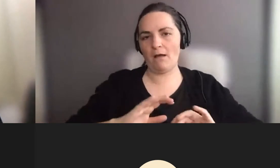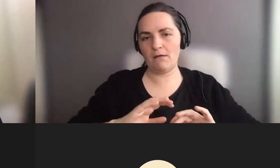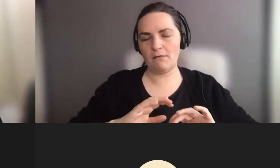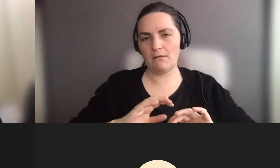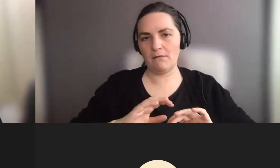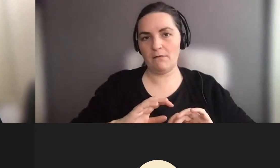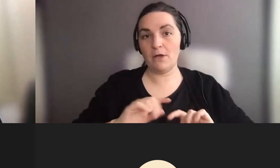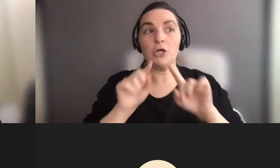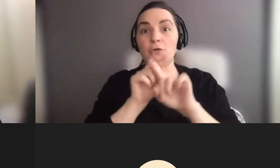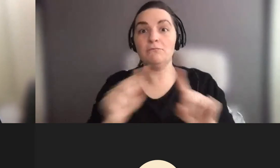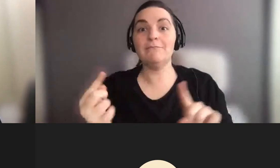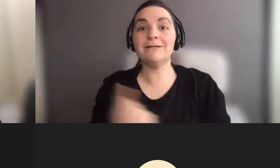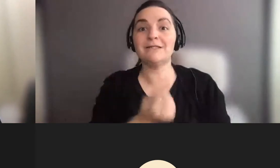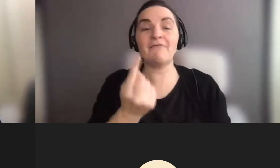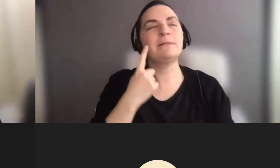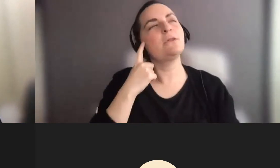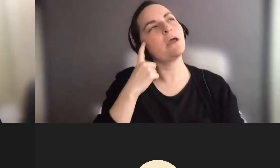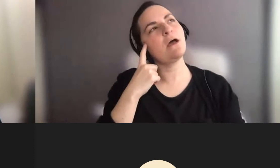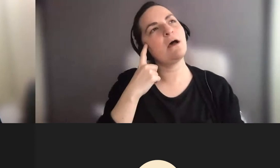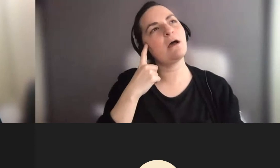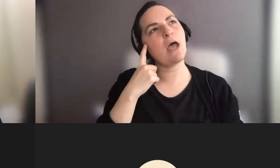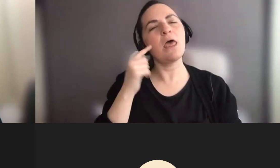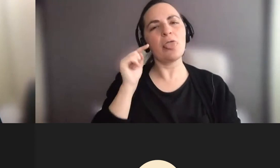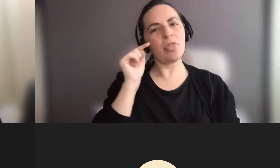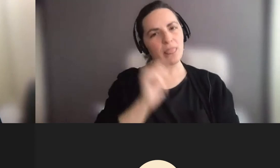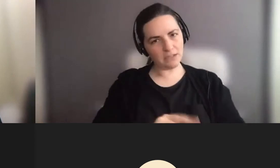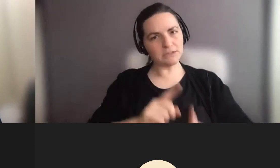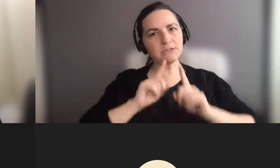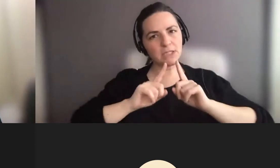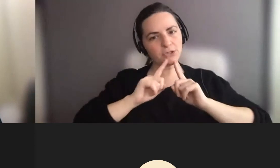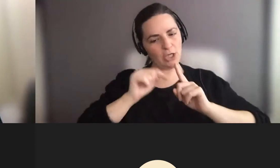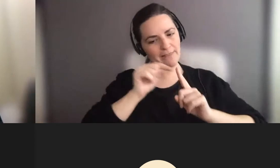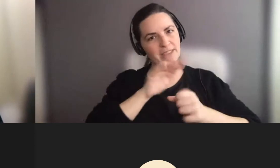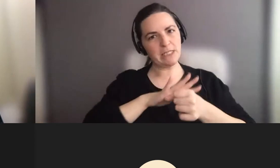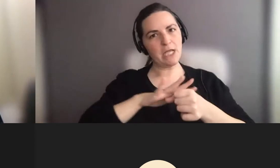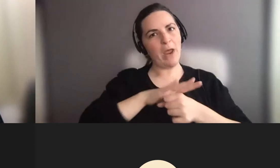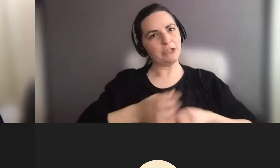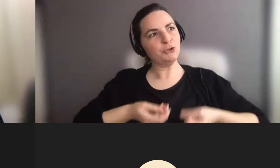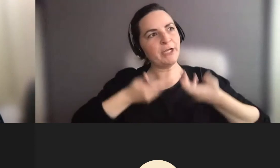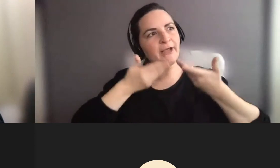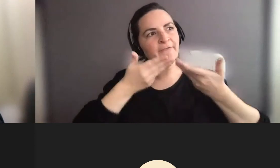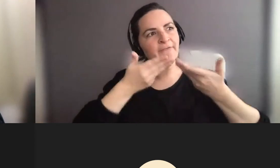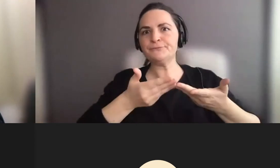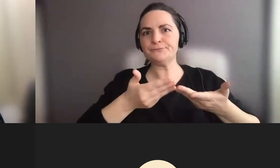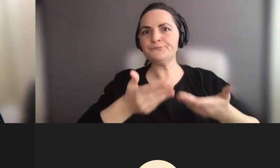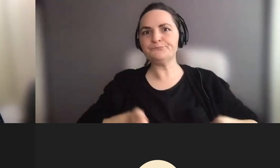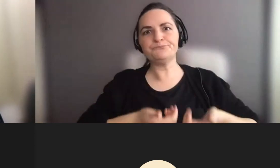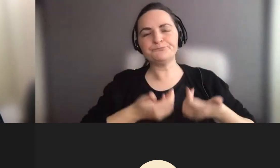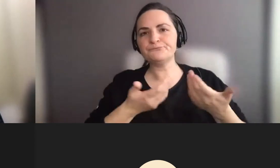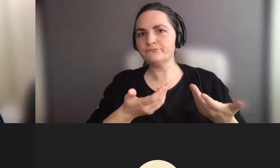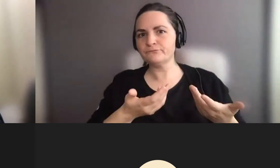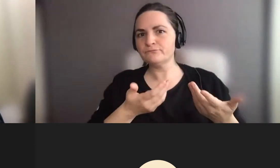doing is you're thinking, okay, has the teacher in this circumstance given the